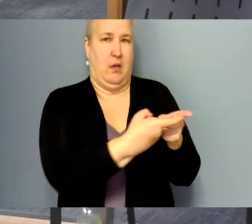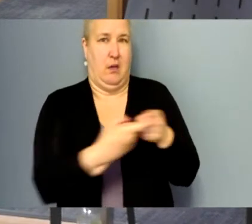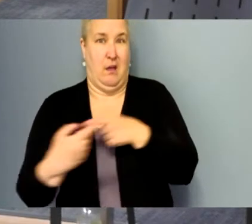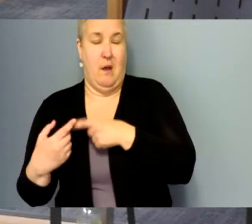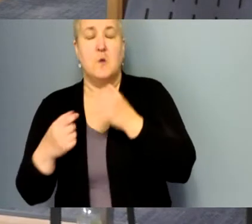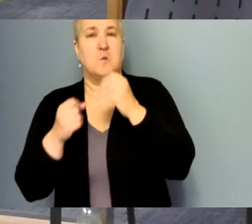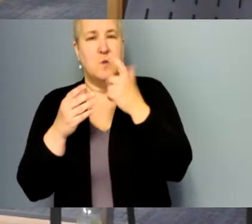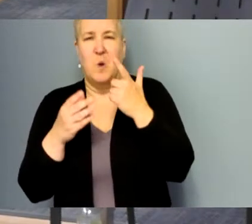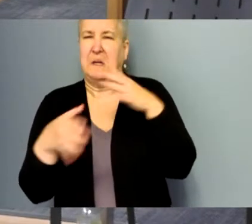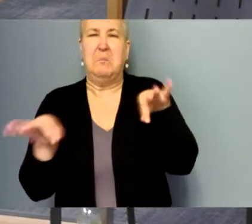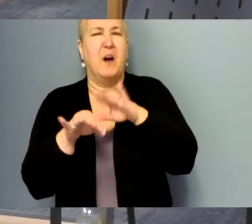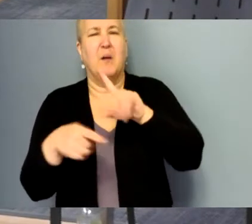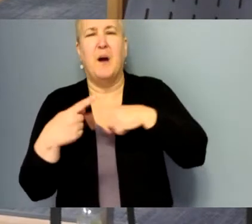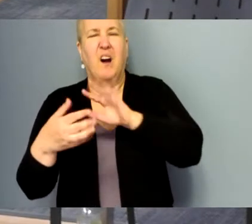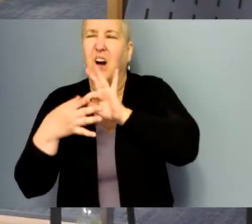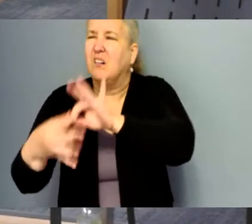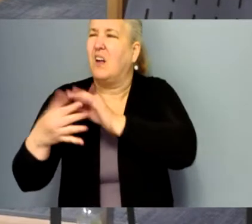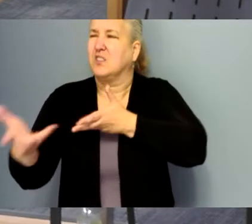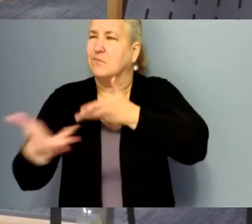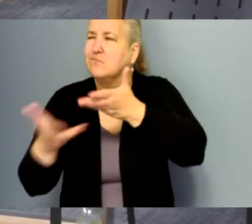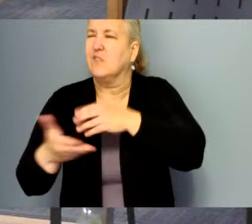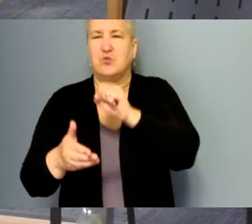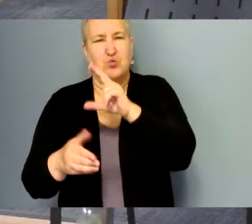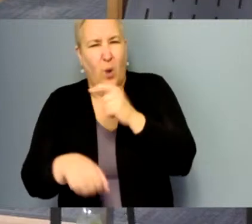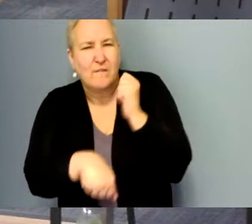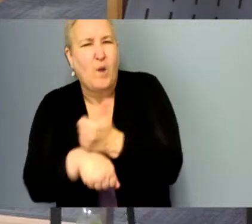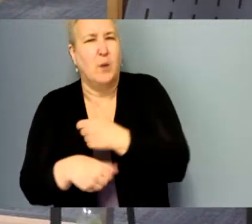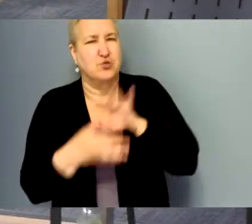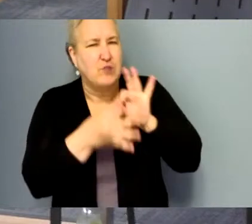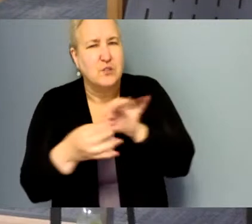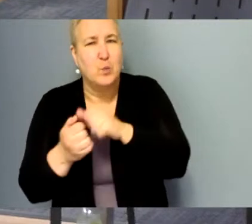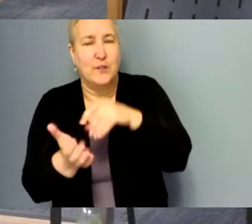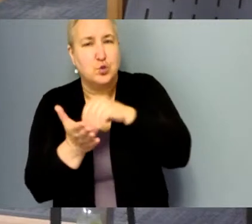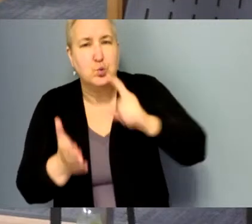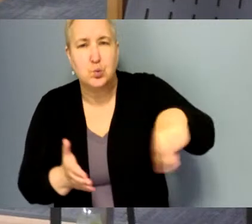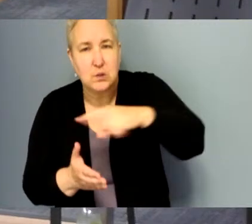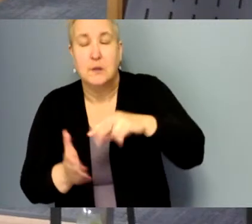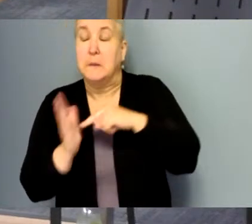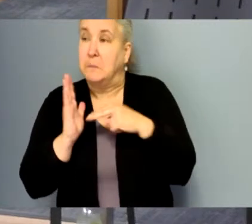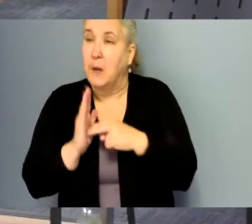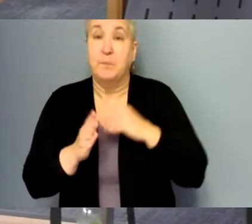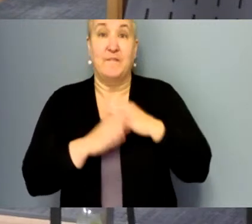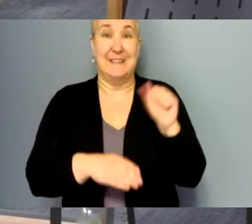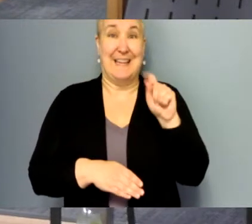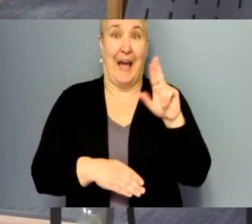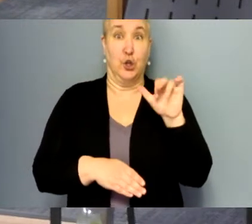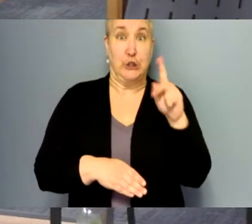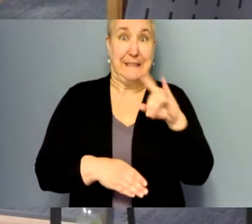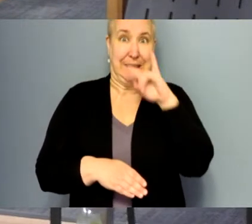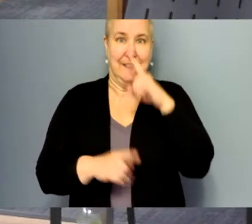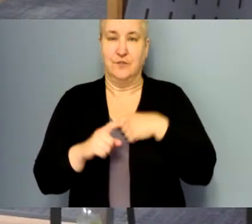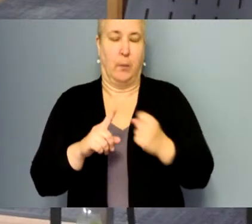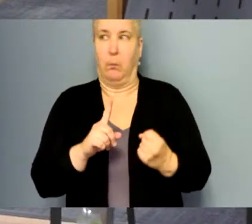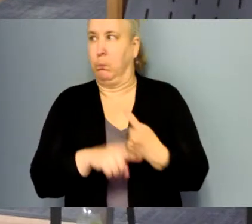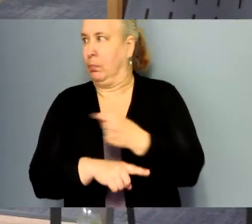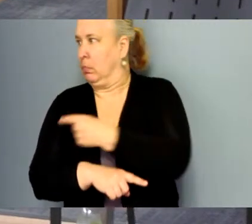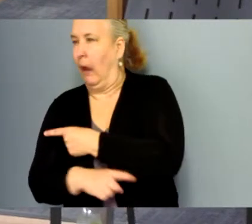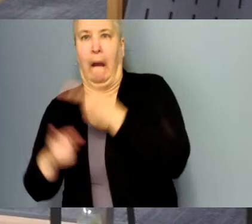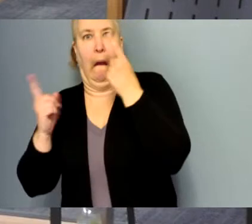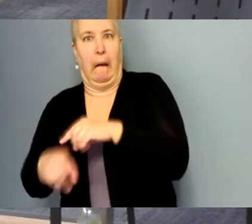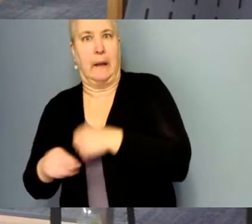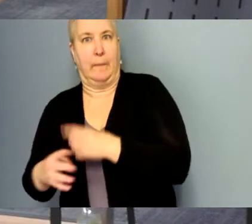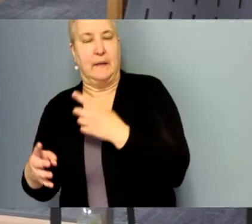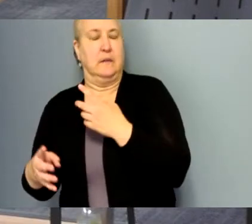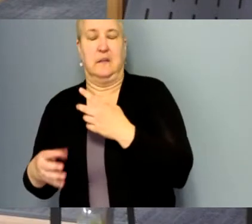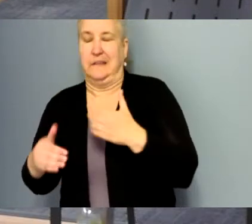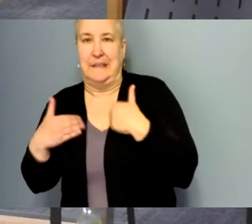it's all about relationships that the SRO forms with the kids, and it prevents at-risk kids from going down the wrong path and then ending up in our juvenile